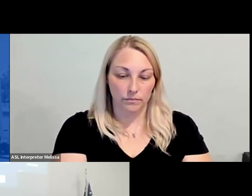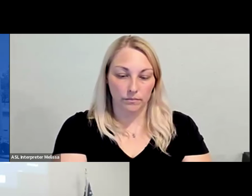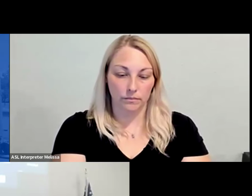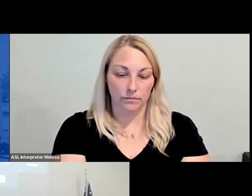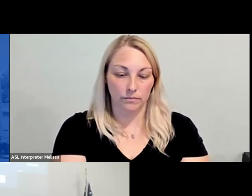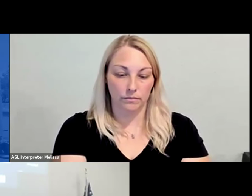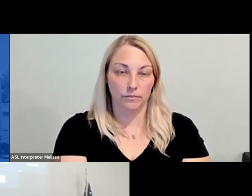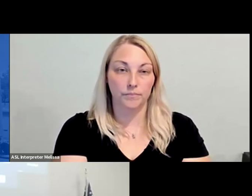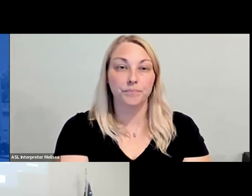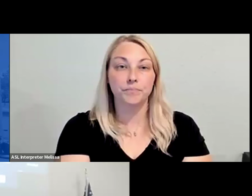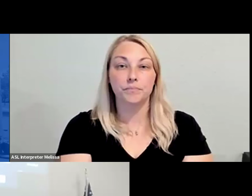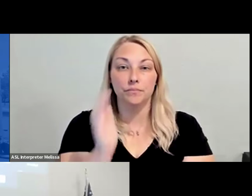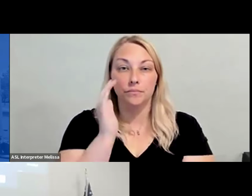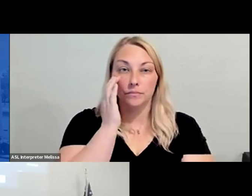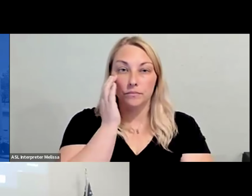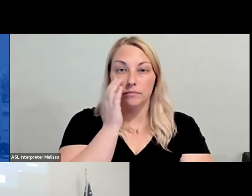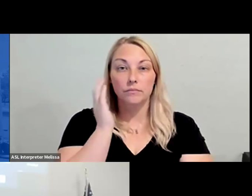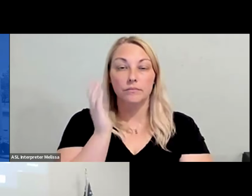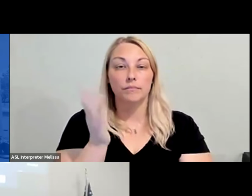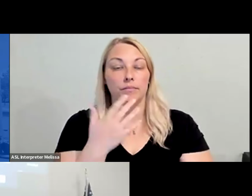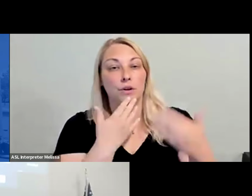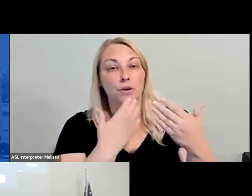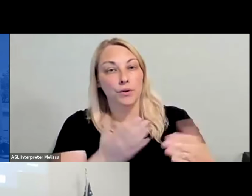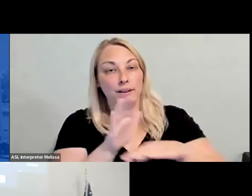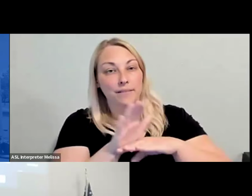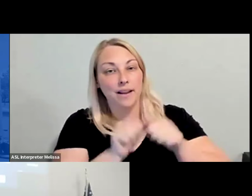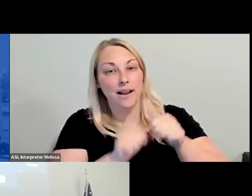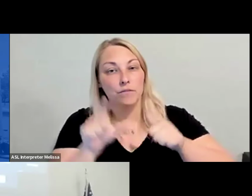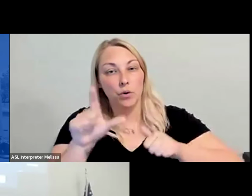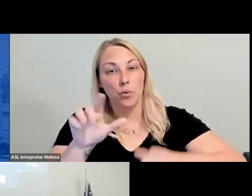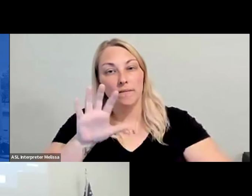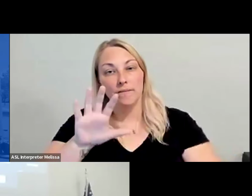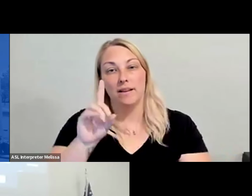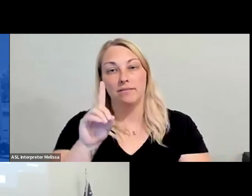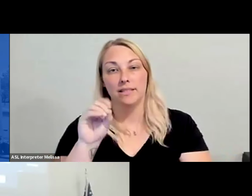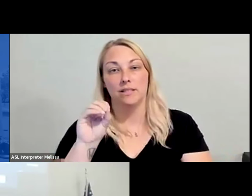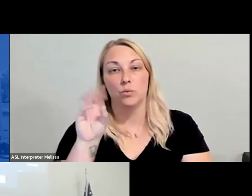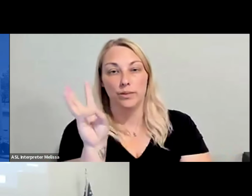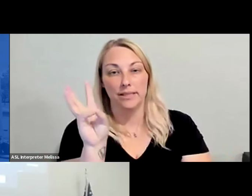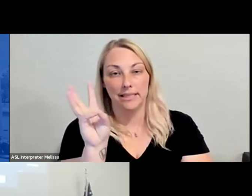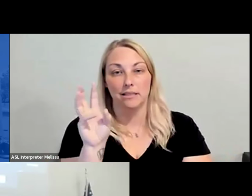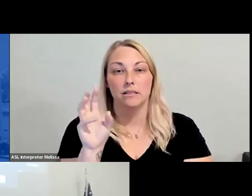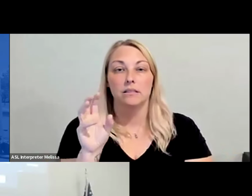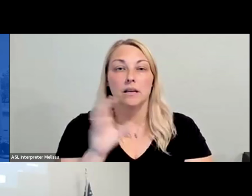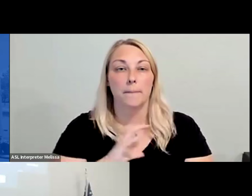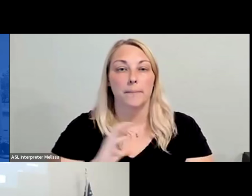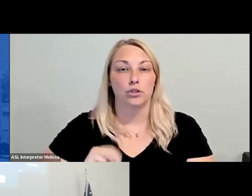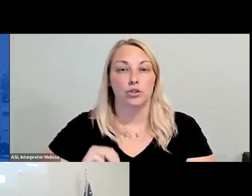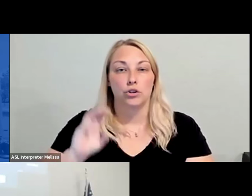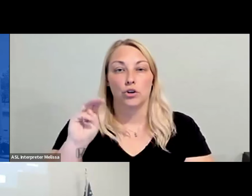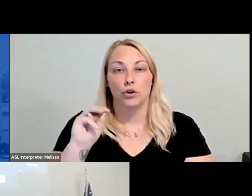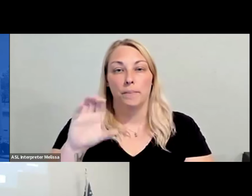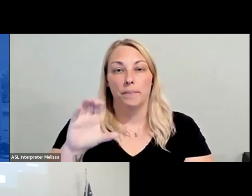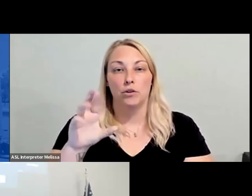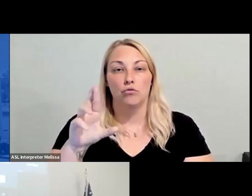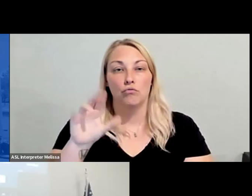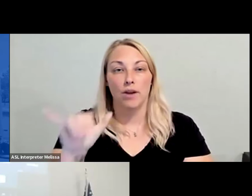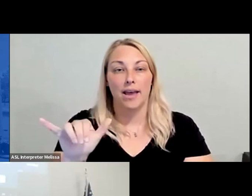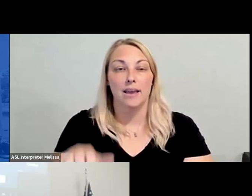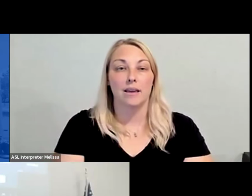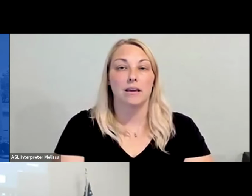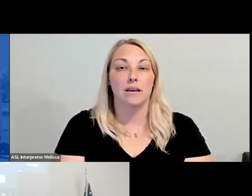It is Commissioner McCrae, 5D06, Trinidad Carver Langston. I'm just going to give a few updates and